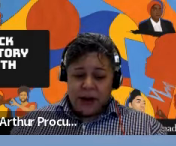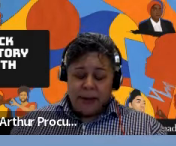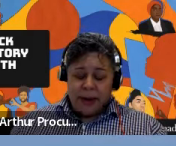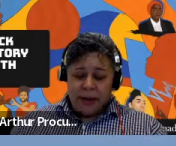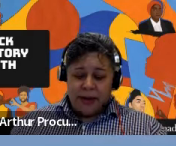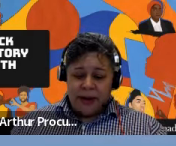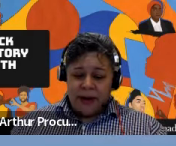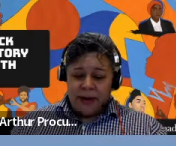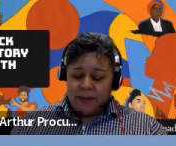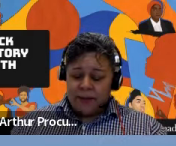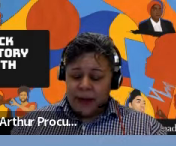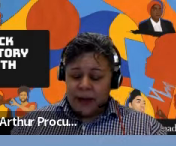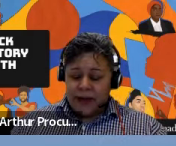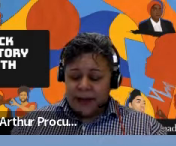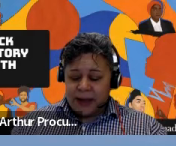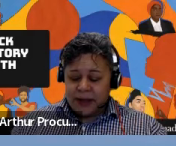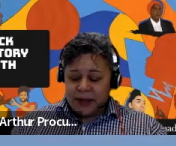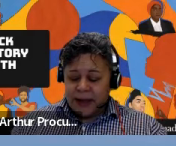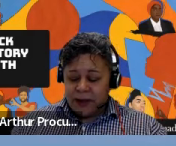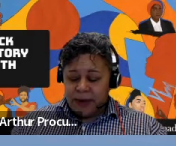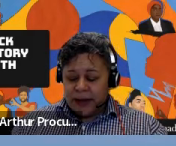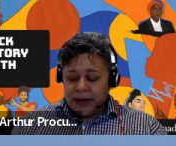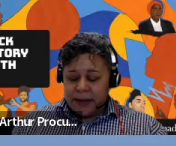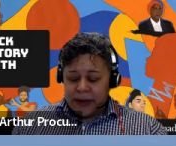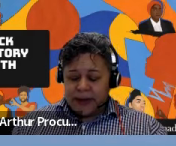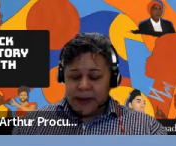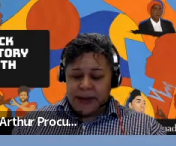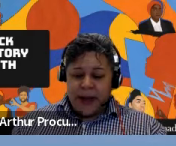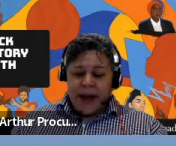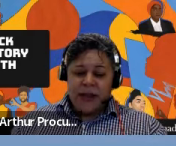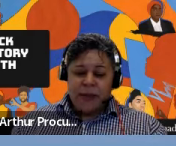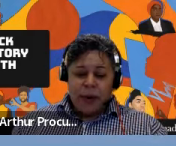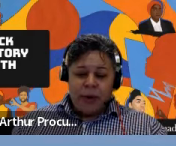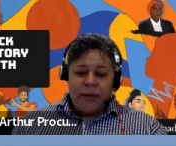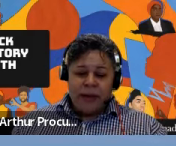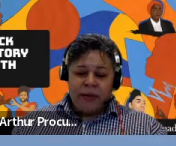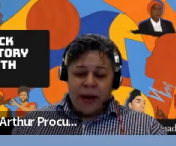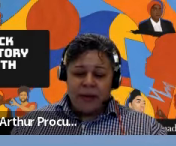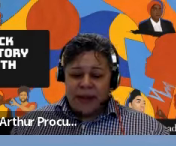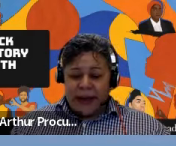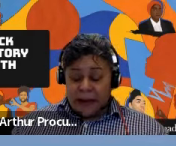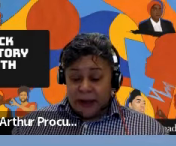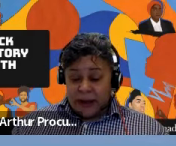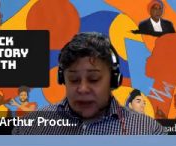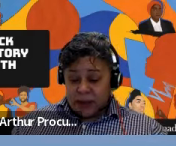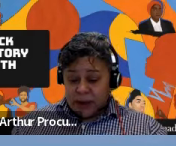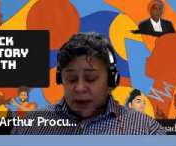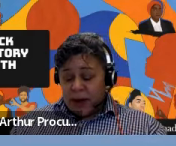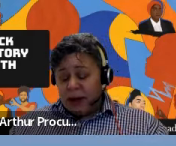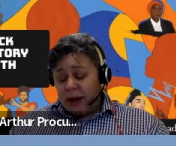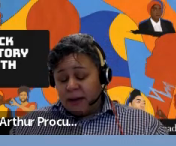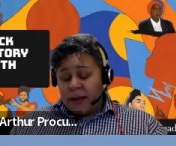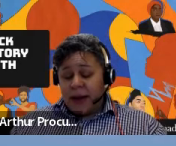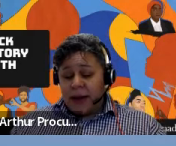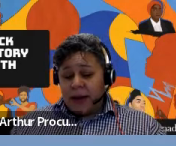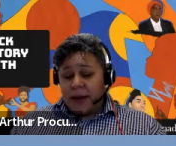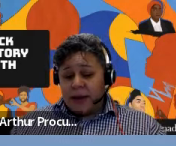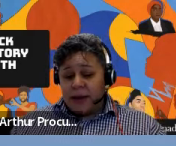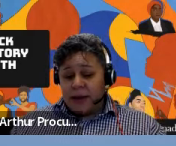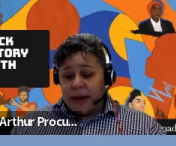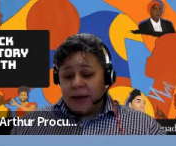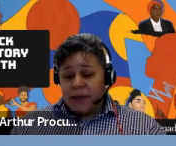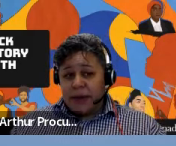to talk about in these sessions. And really it's because it's a program that's around innovation.